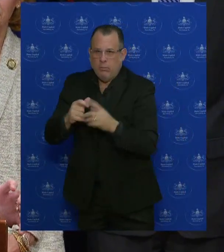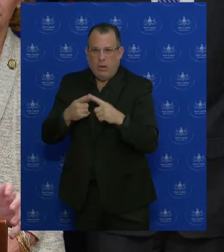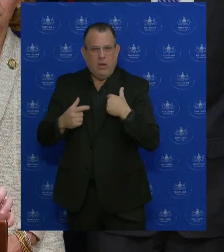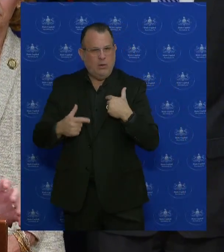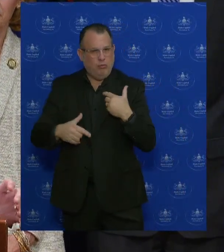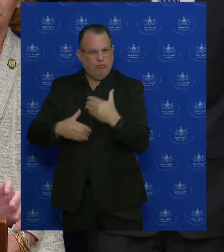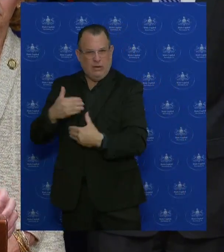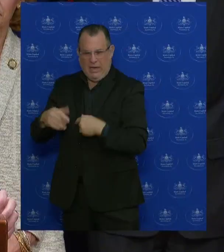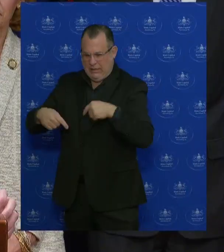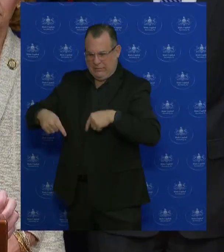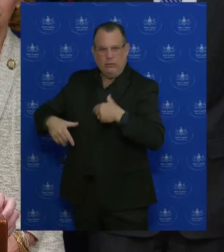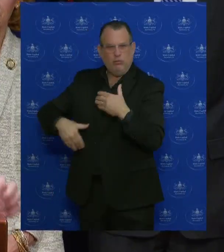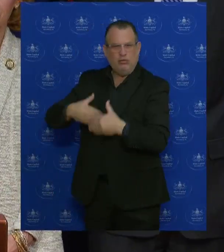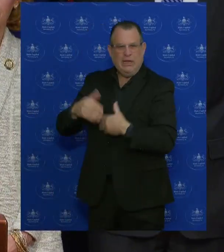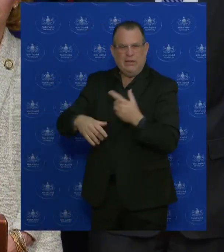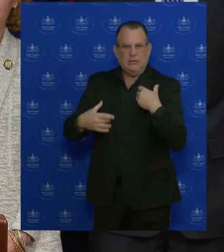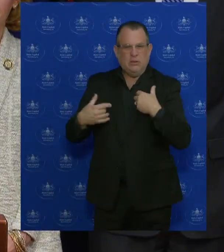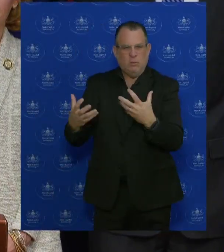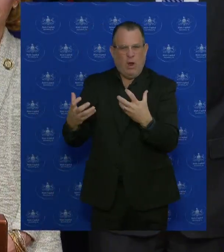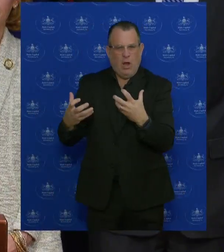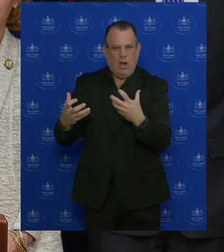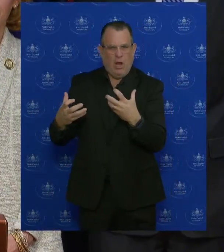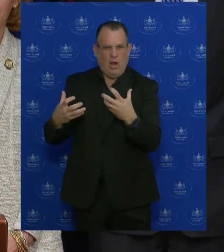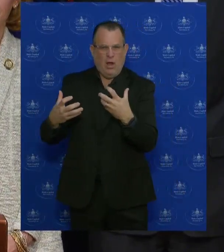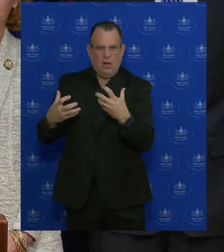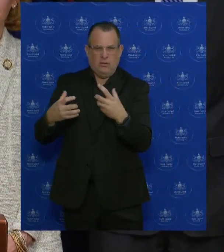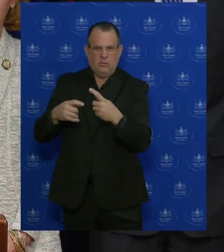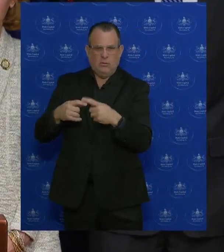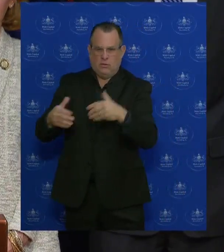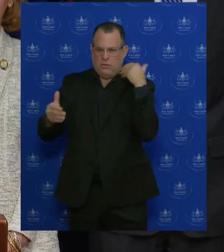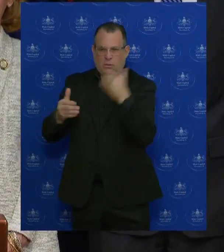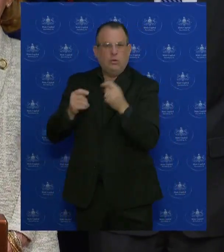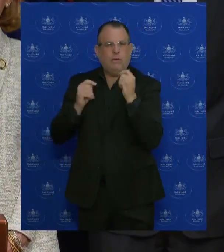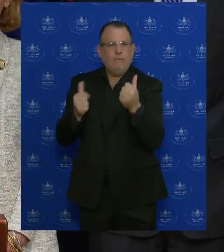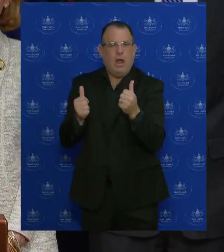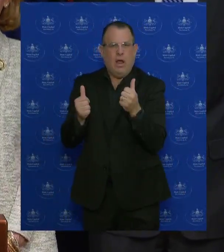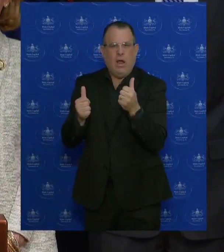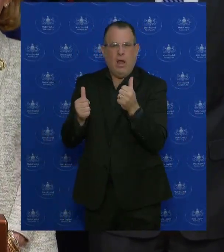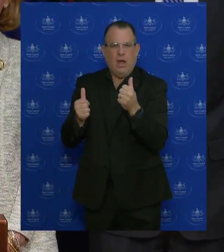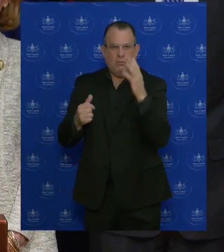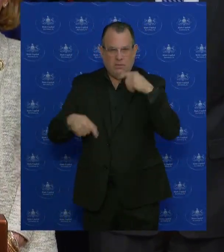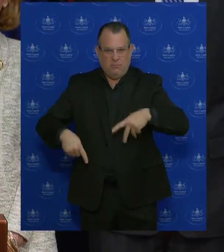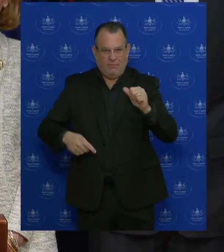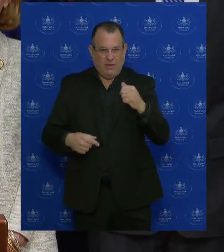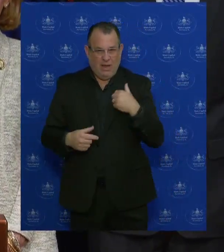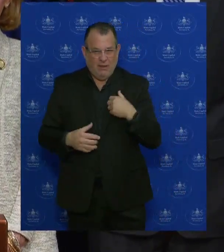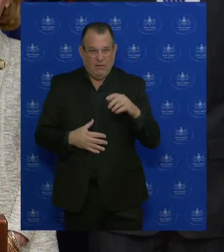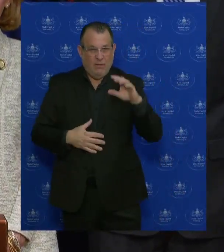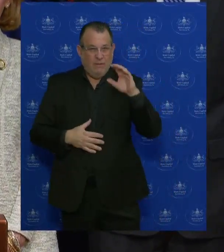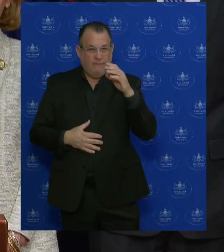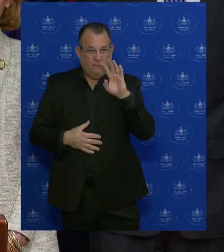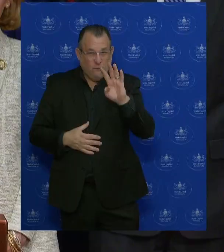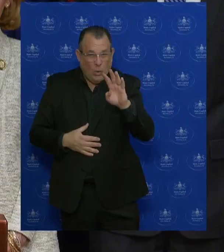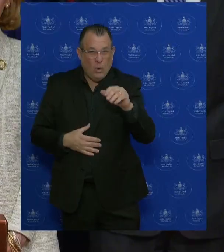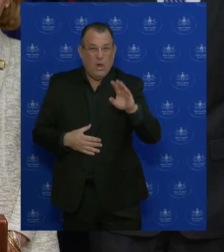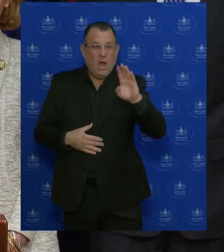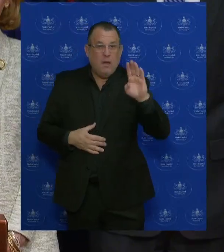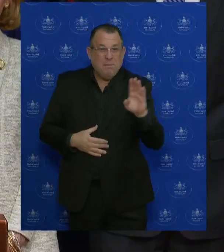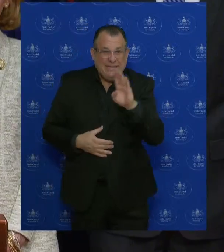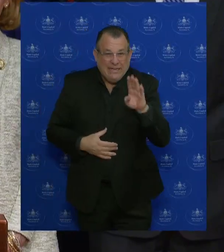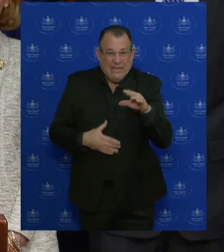sense approach to Pennsylvania's $4 billion, yes, $4 billion, as the Treasurer said, with a B, the unclaimed property